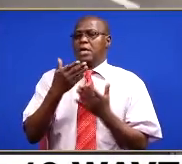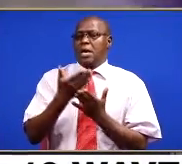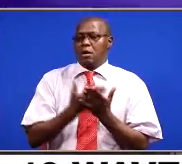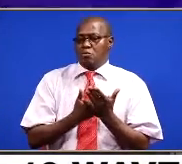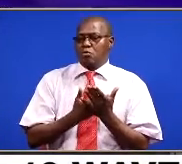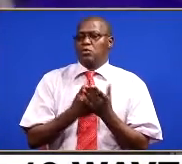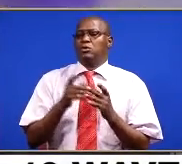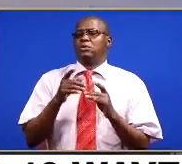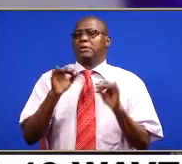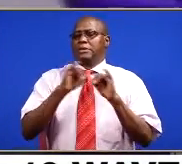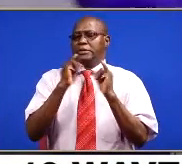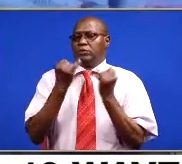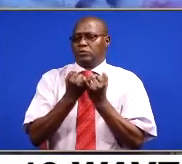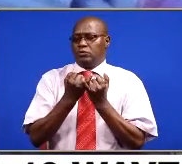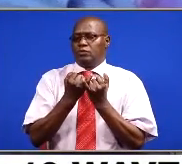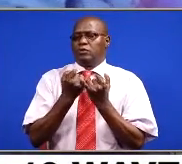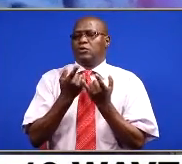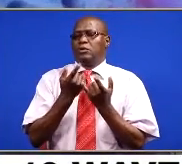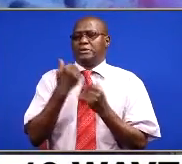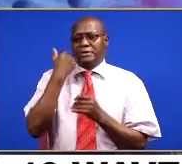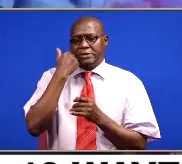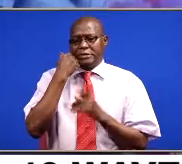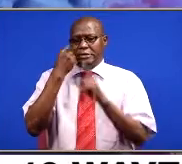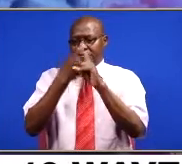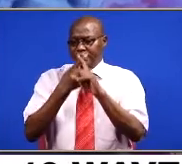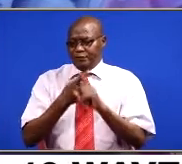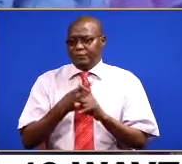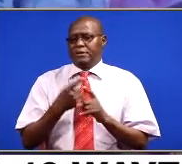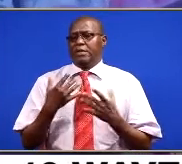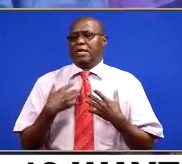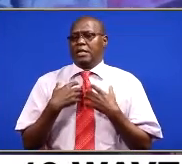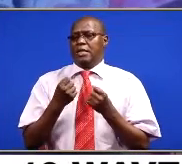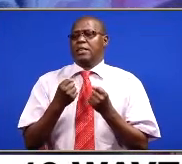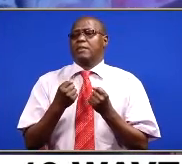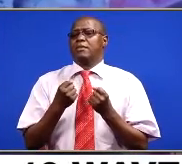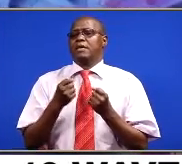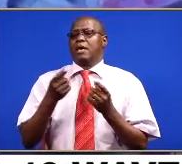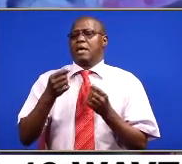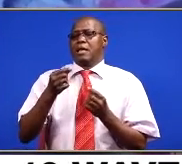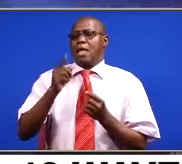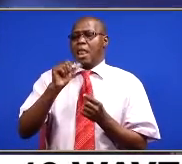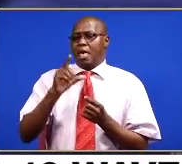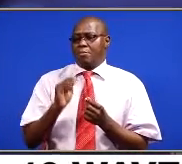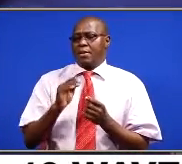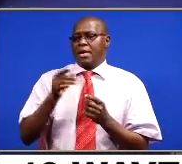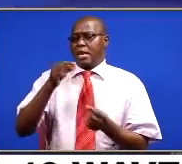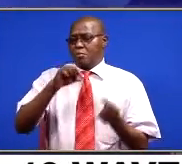for Communicable Diseases, a division of the National Health Laboratory Services, has been alarming with